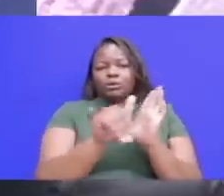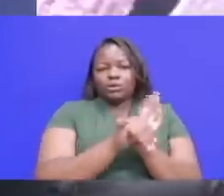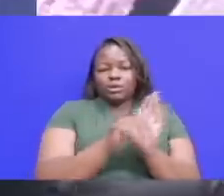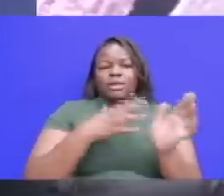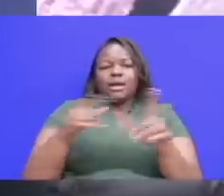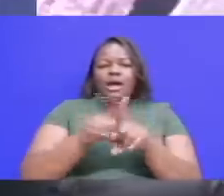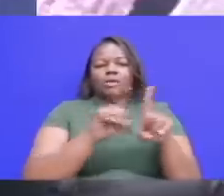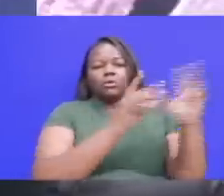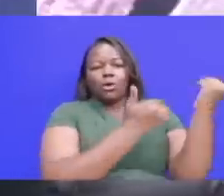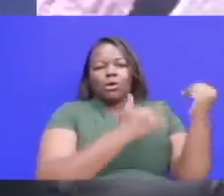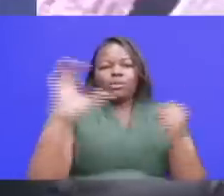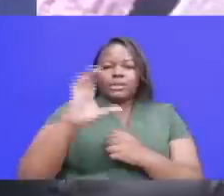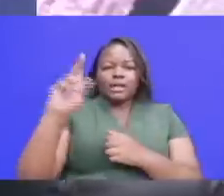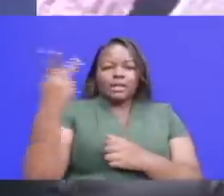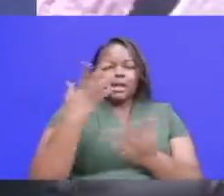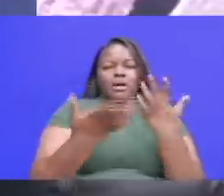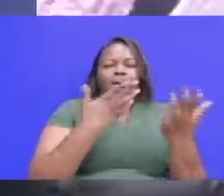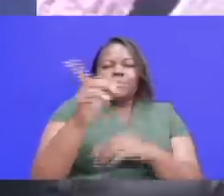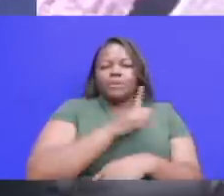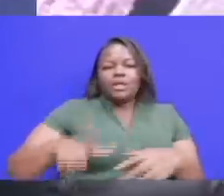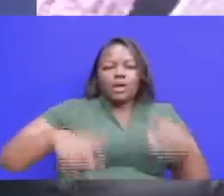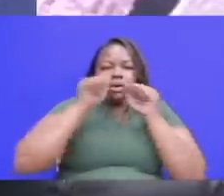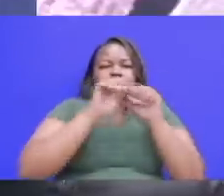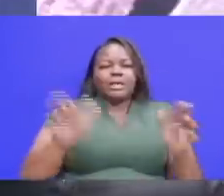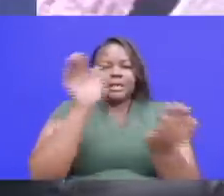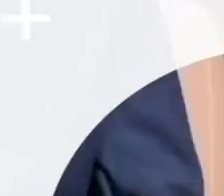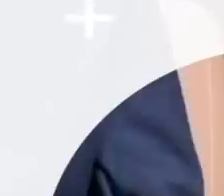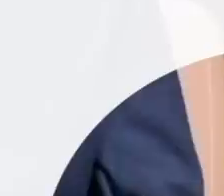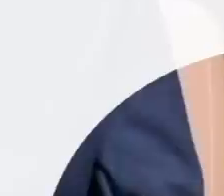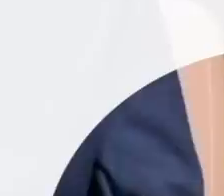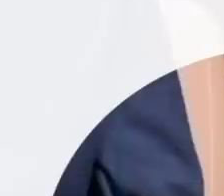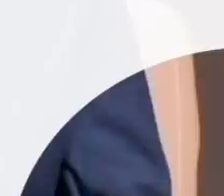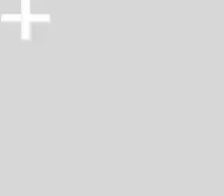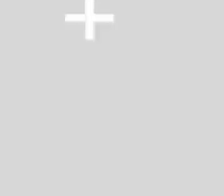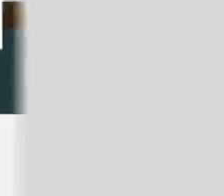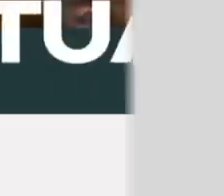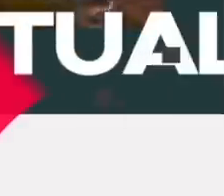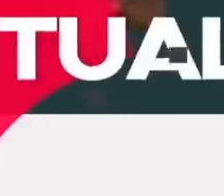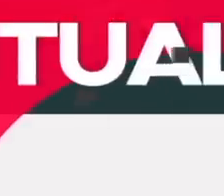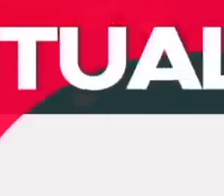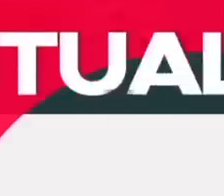Hope Channel Kenya. May the Lord bless you and keep you. See you next time.